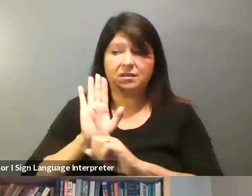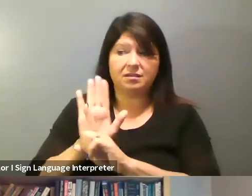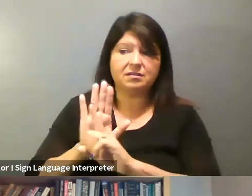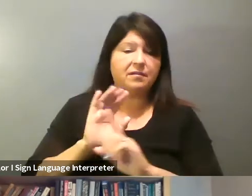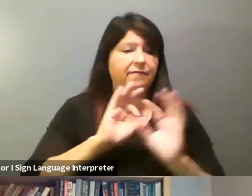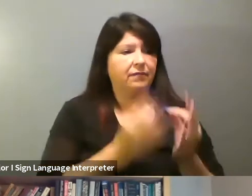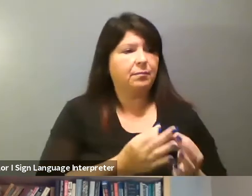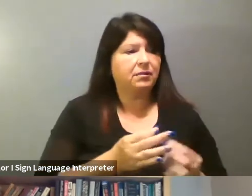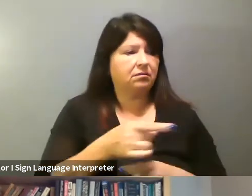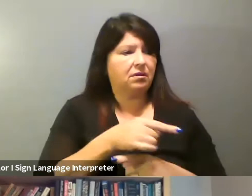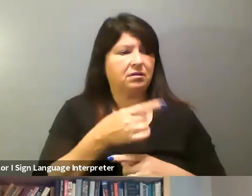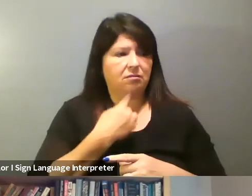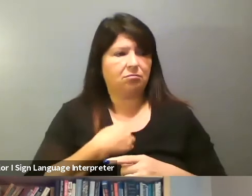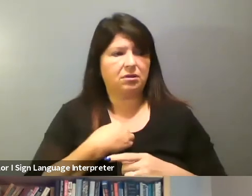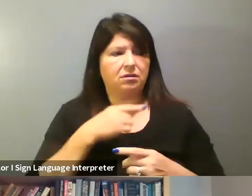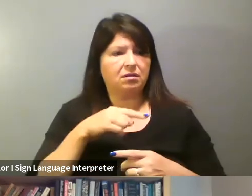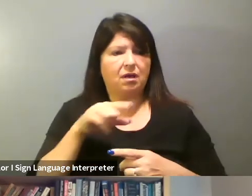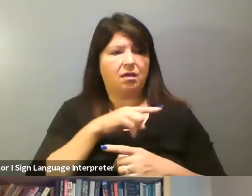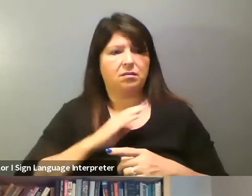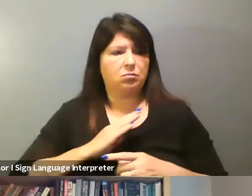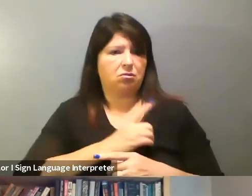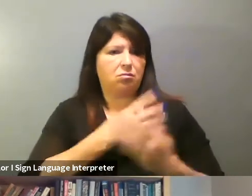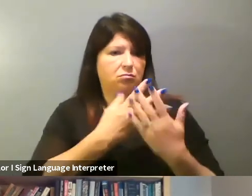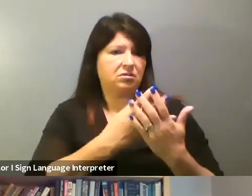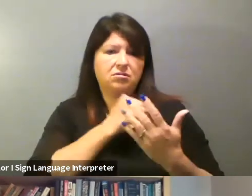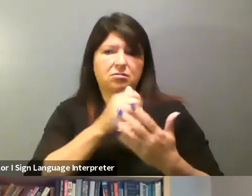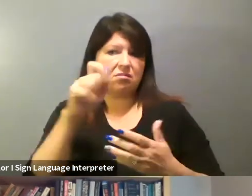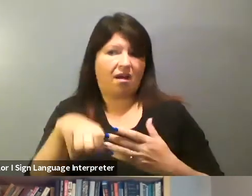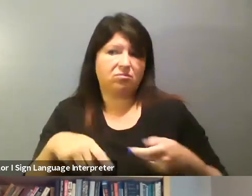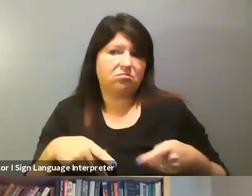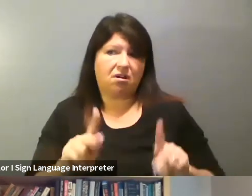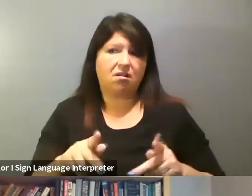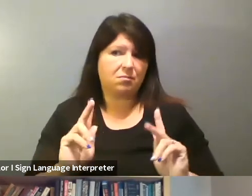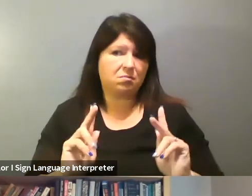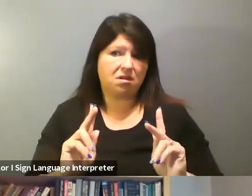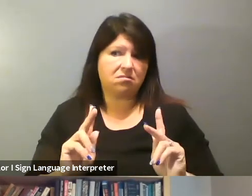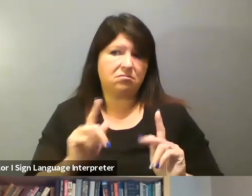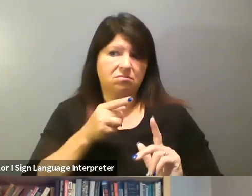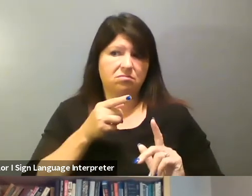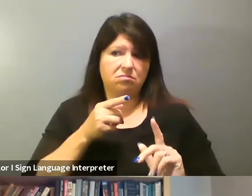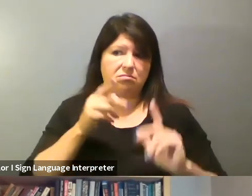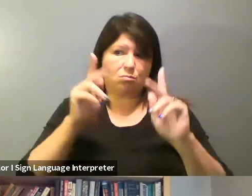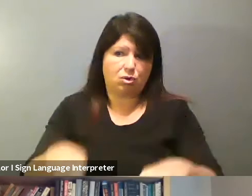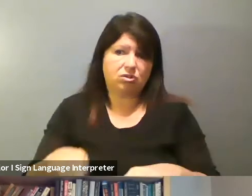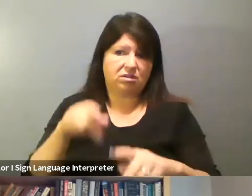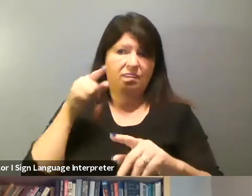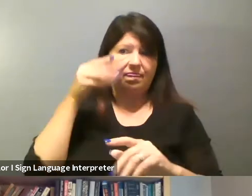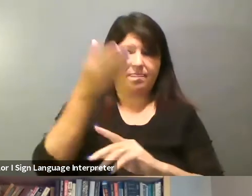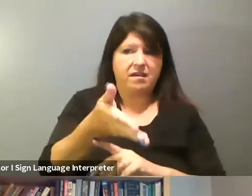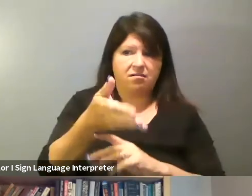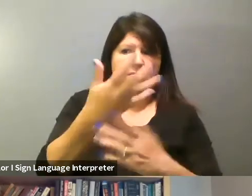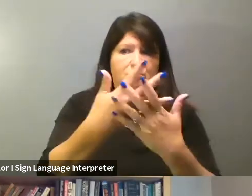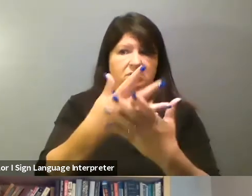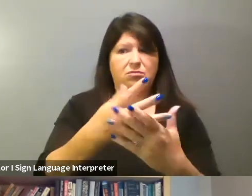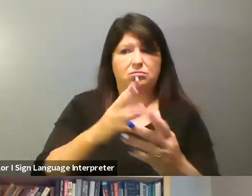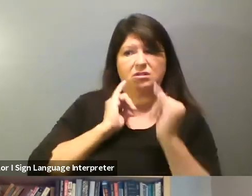doesn't have to grant an interview to an individual in prison, you know, so it's up to the warden. And